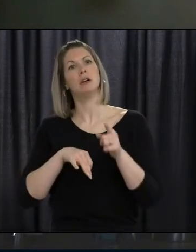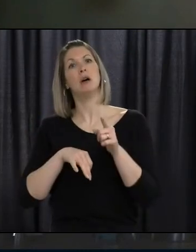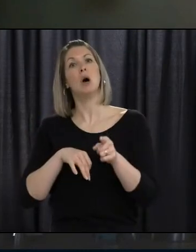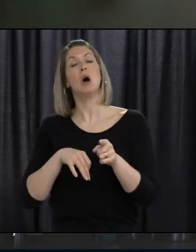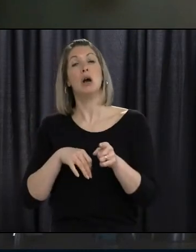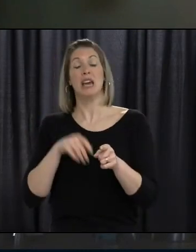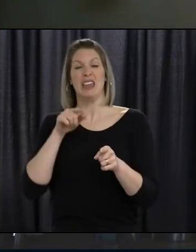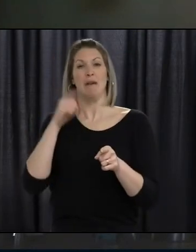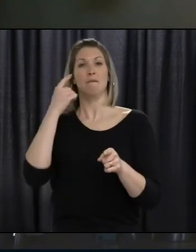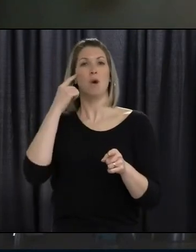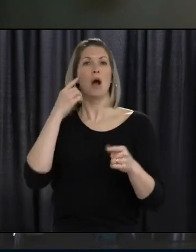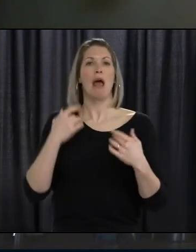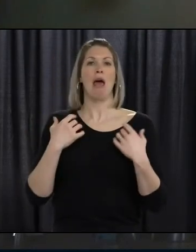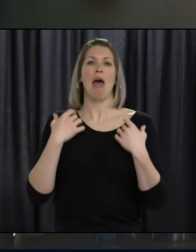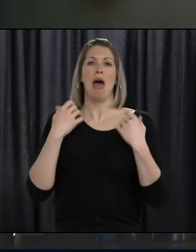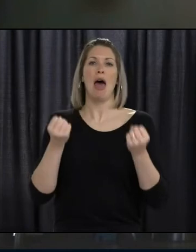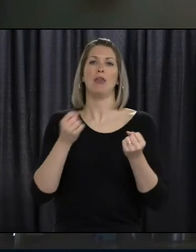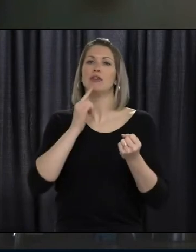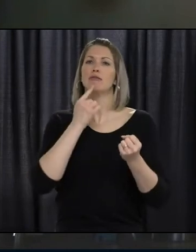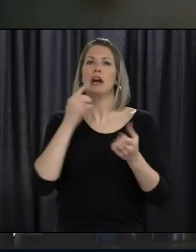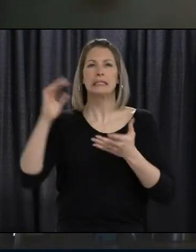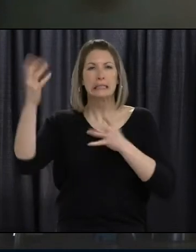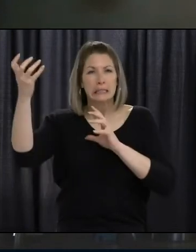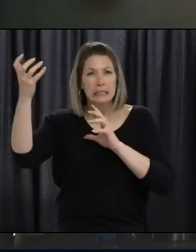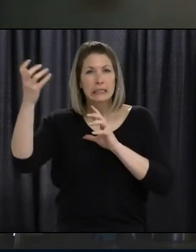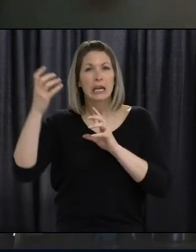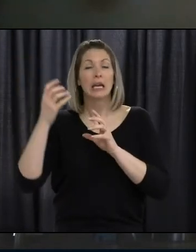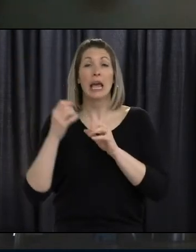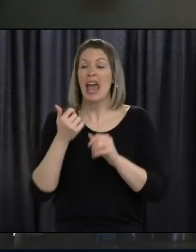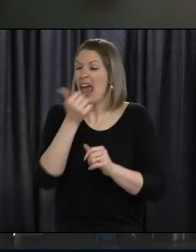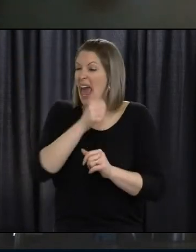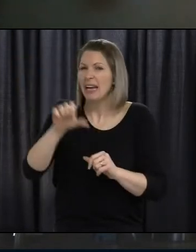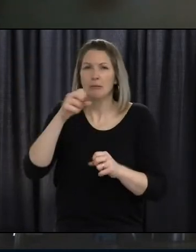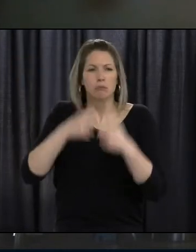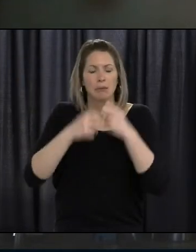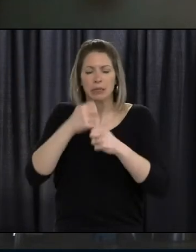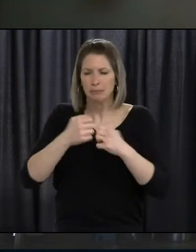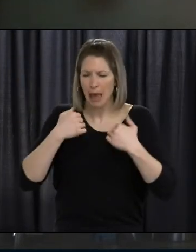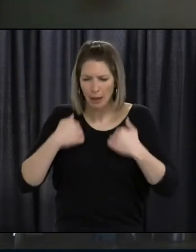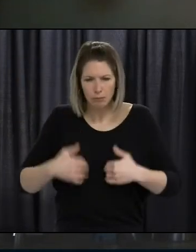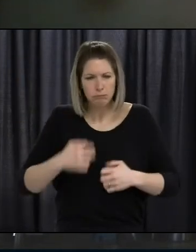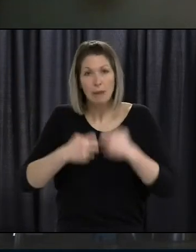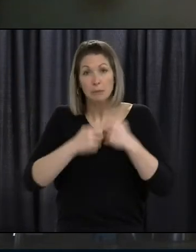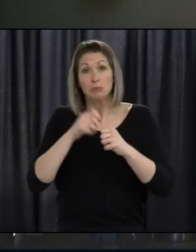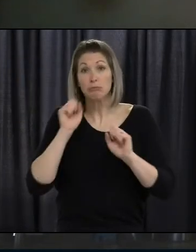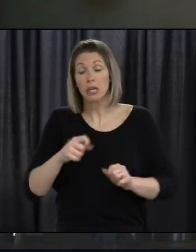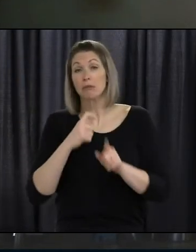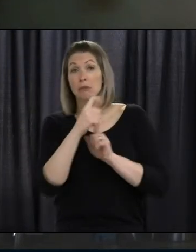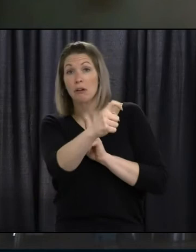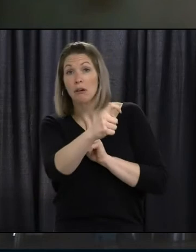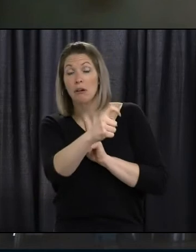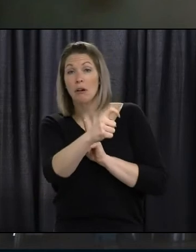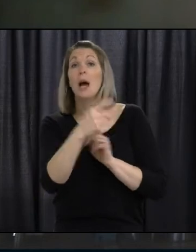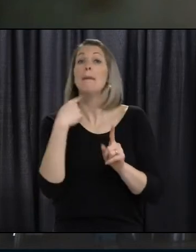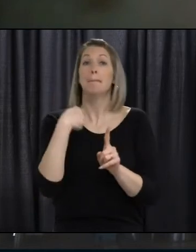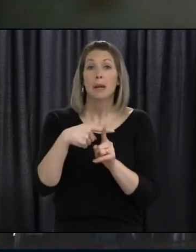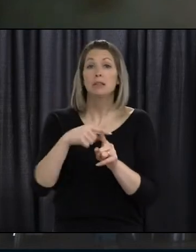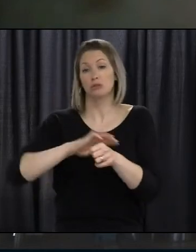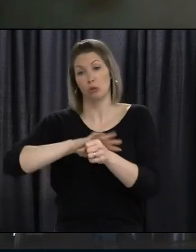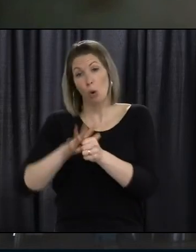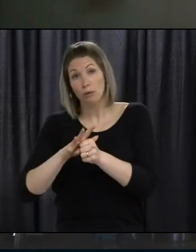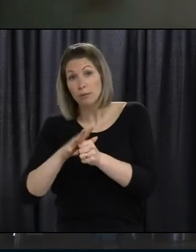help people get medical advice out of hours for a wide variety of issues.